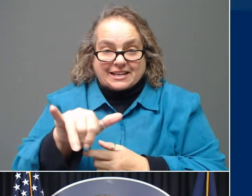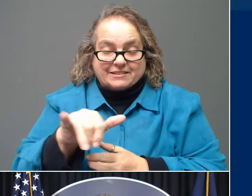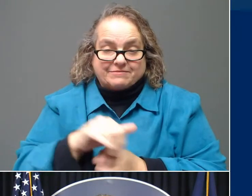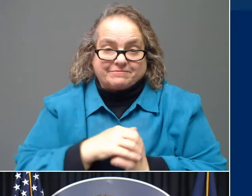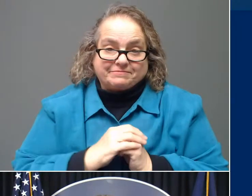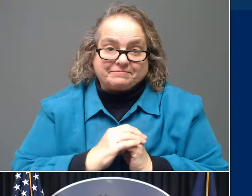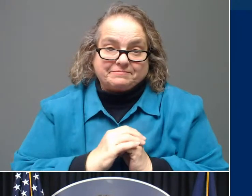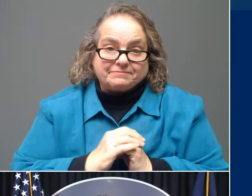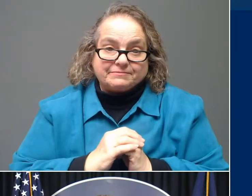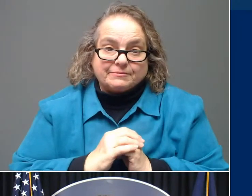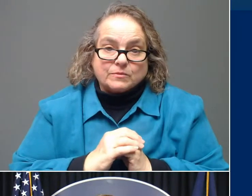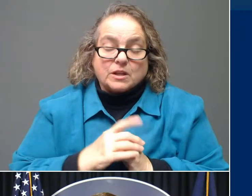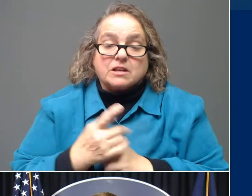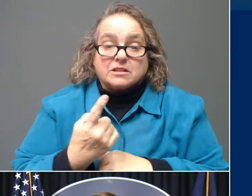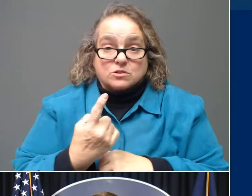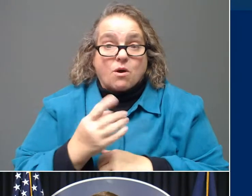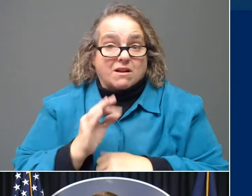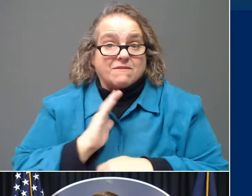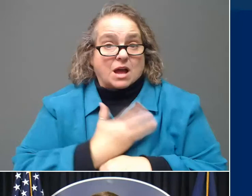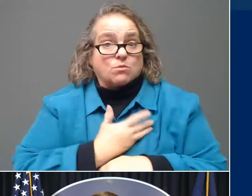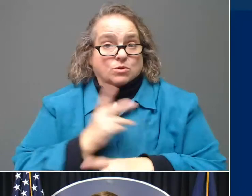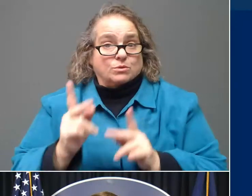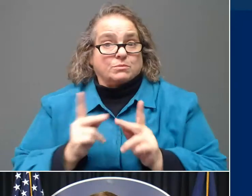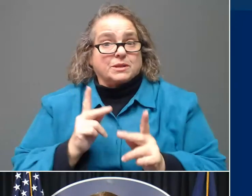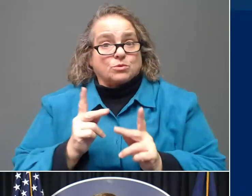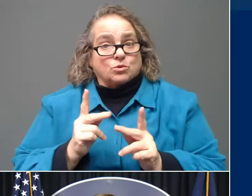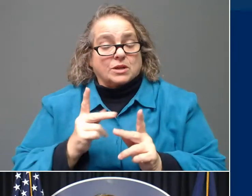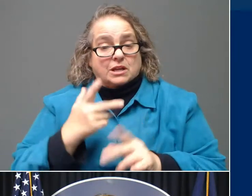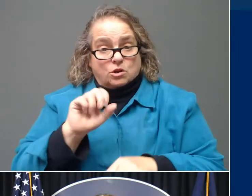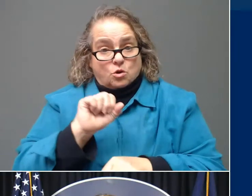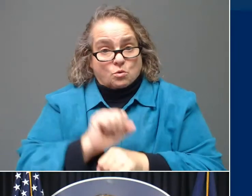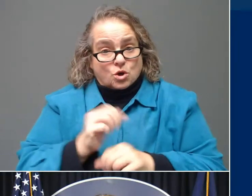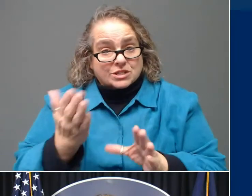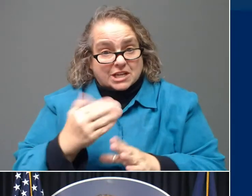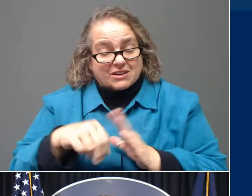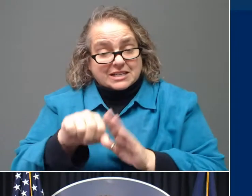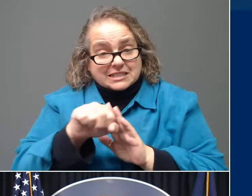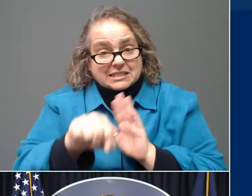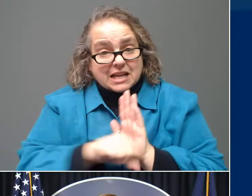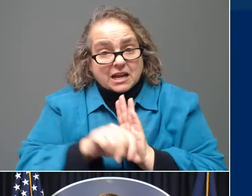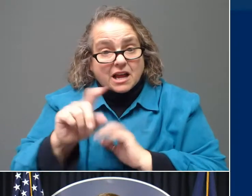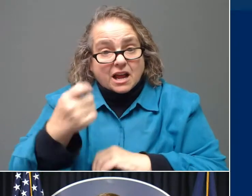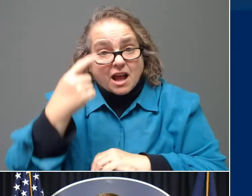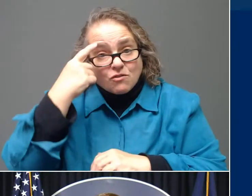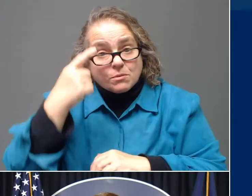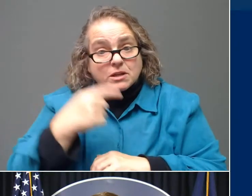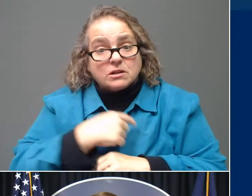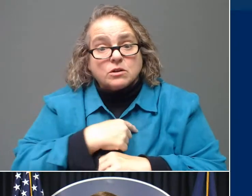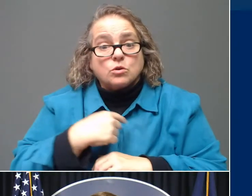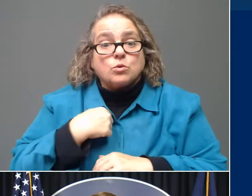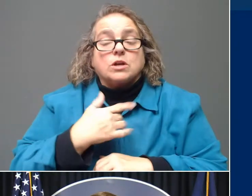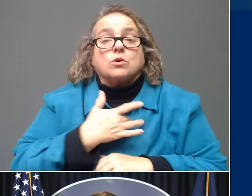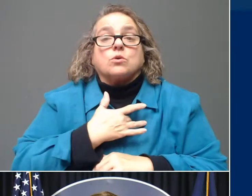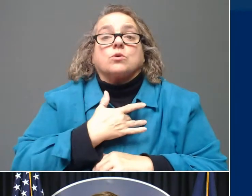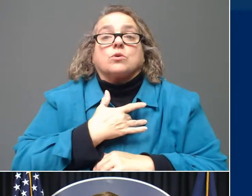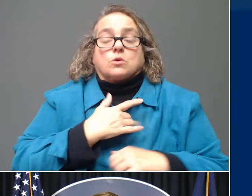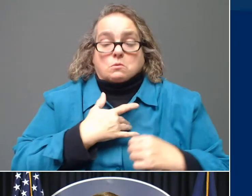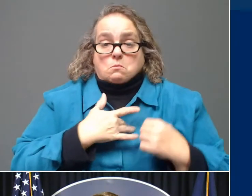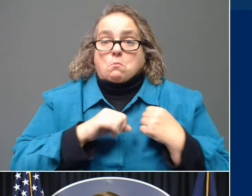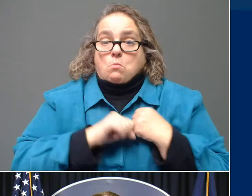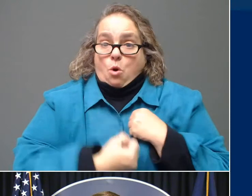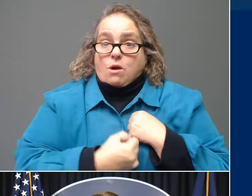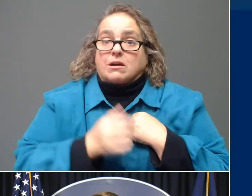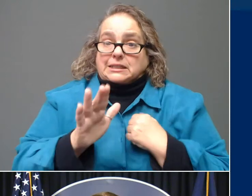This is one of ours. It works with us here in state government. We mourn his passing. We think